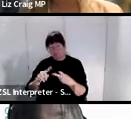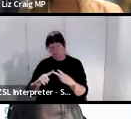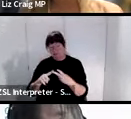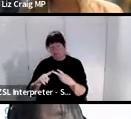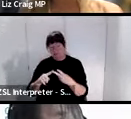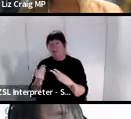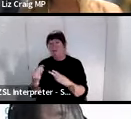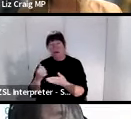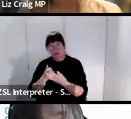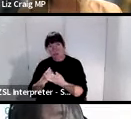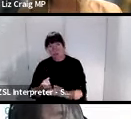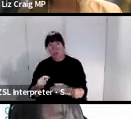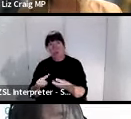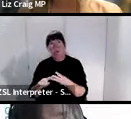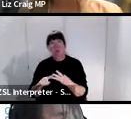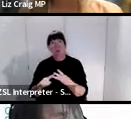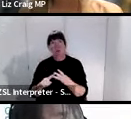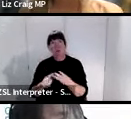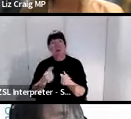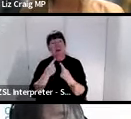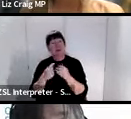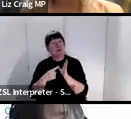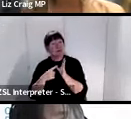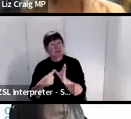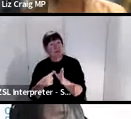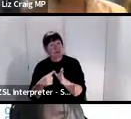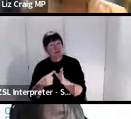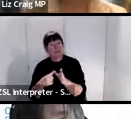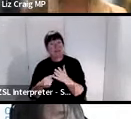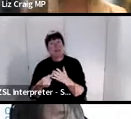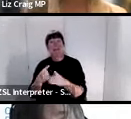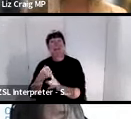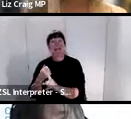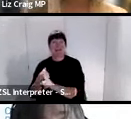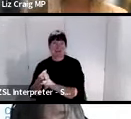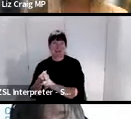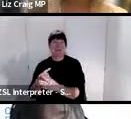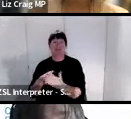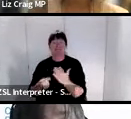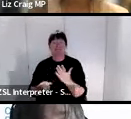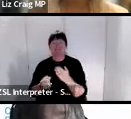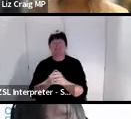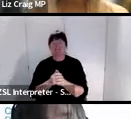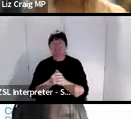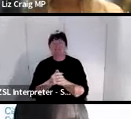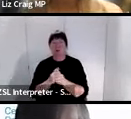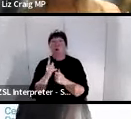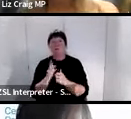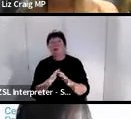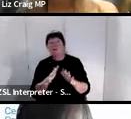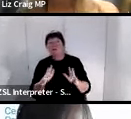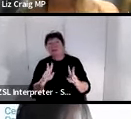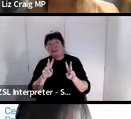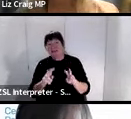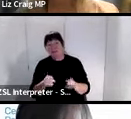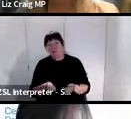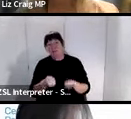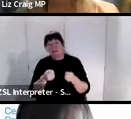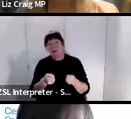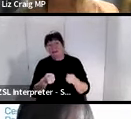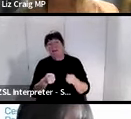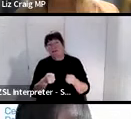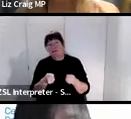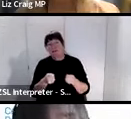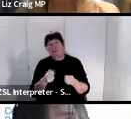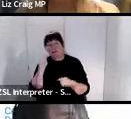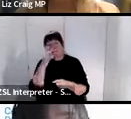information and advice and advocacy. One of the main issues that are raised constantly by those living